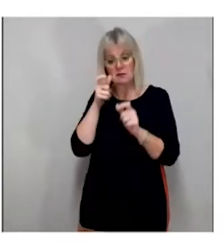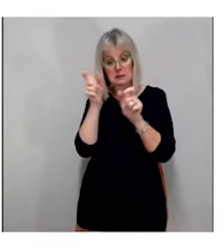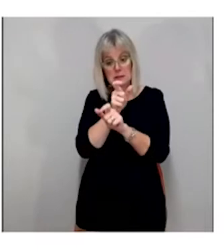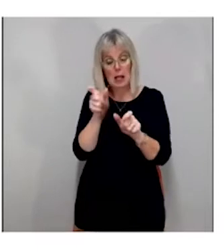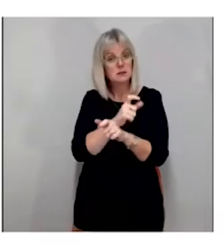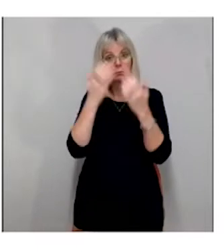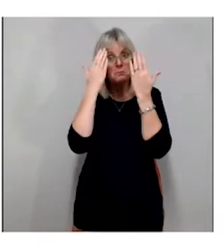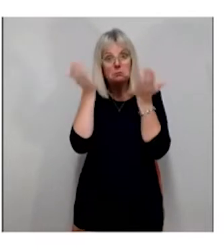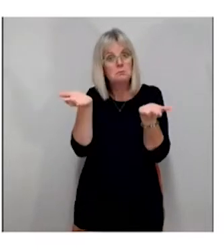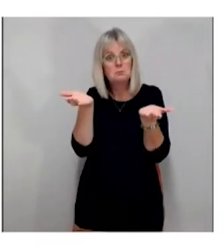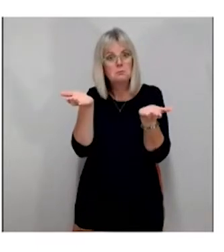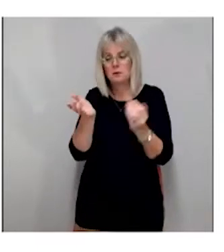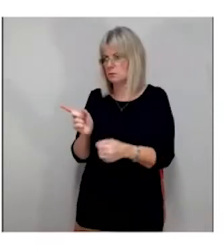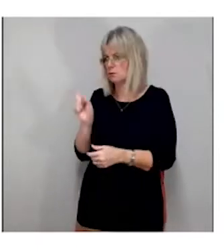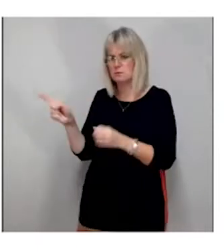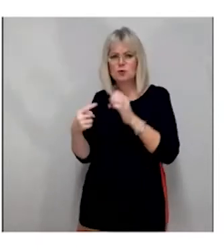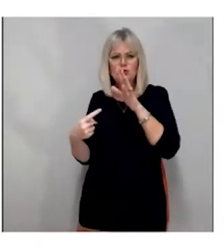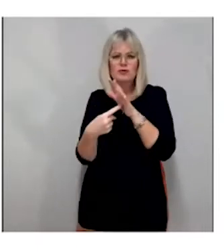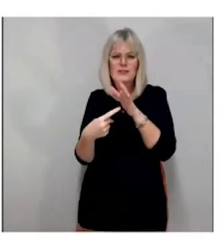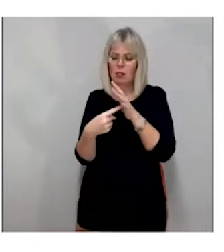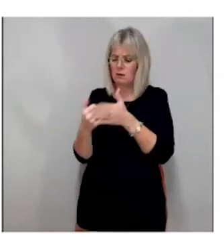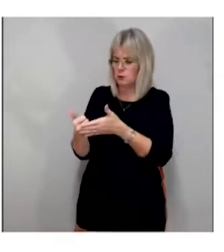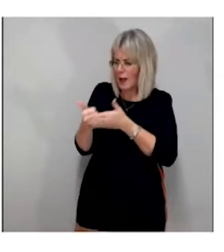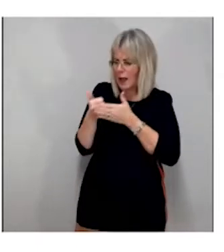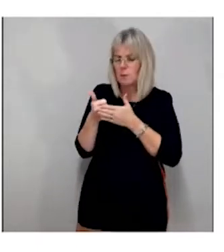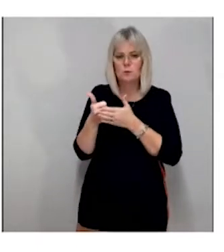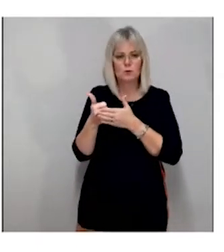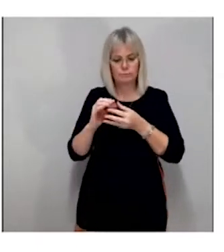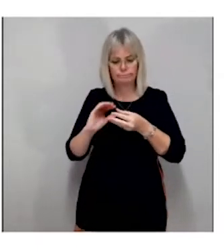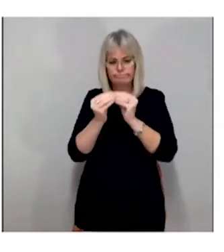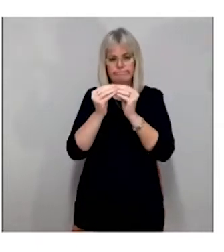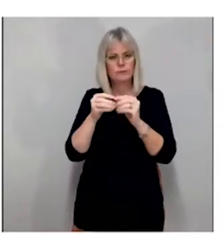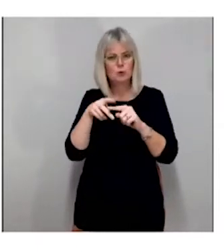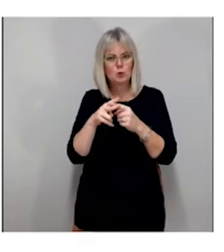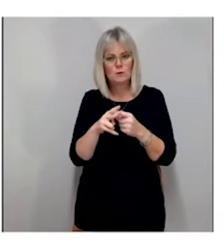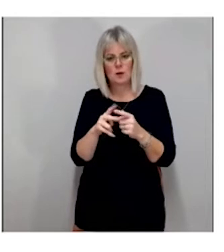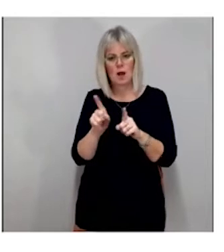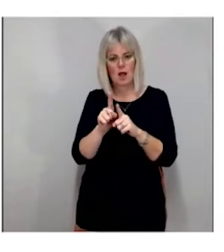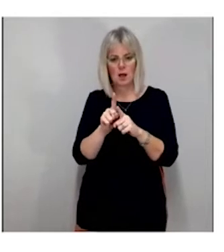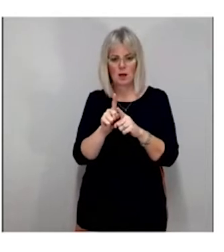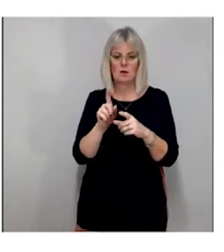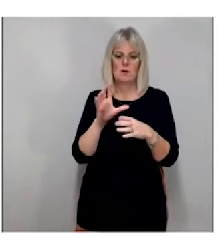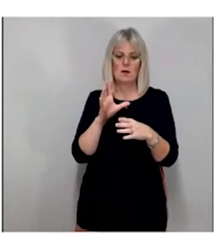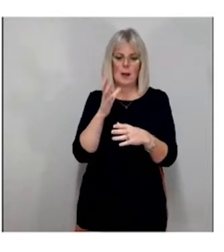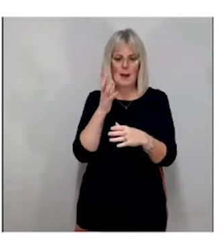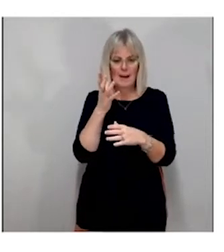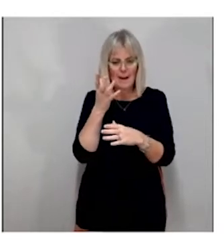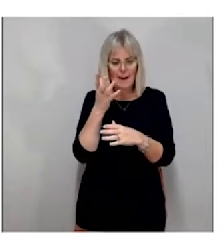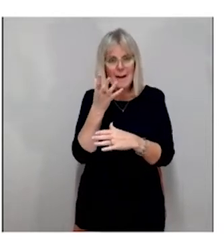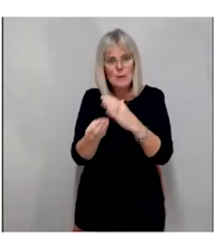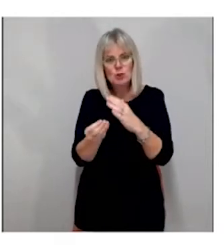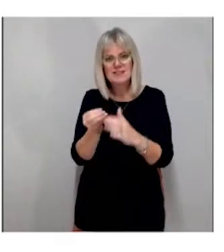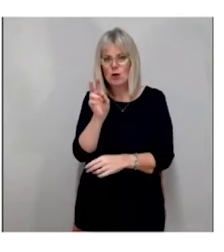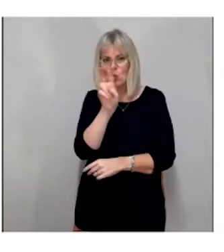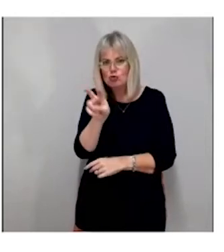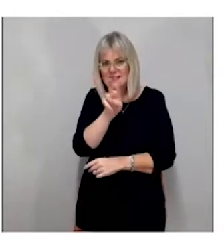critical in our development of tools like Immersive Reader. Now, Immersive Reader is a suite of really helpful tools like highlighting